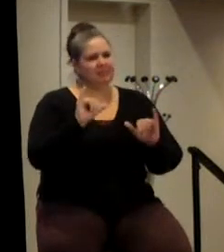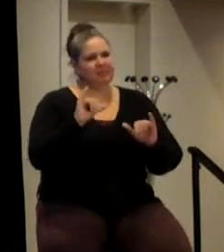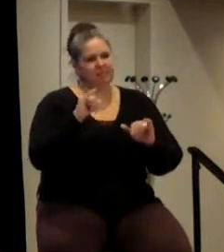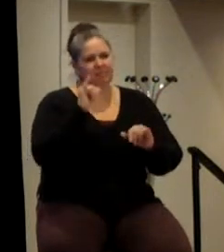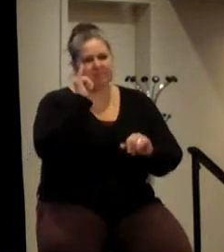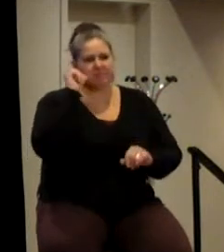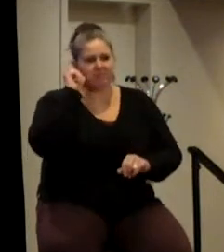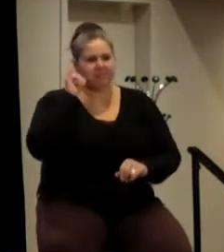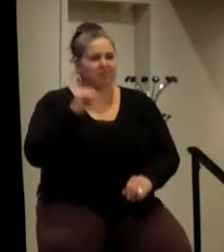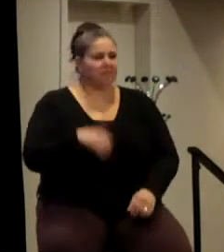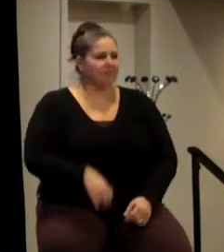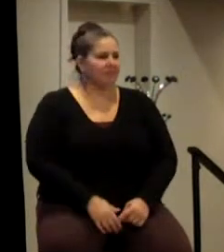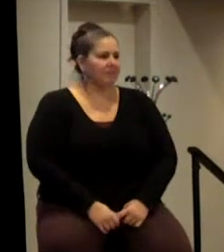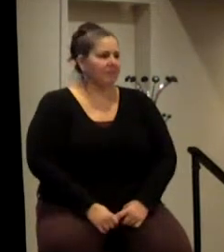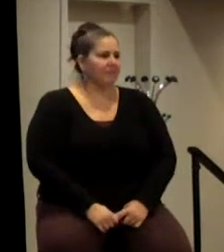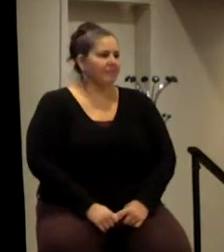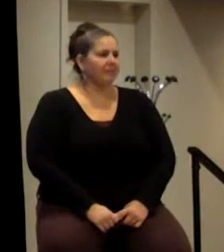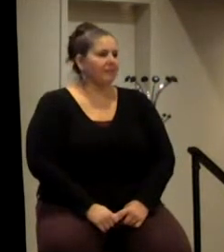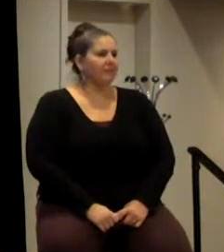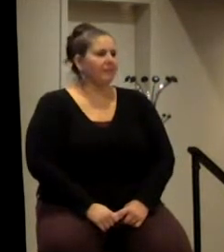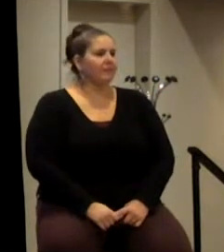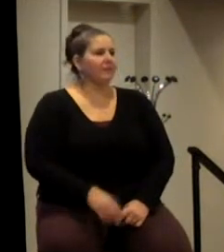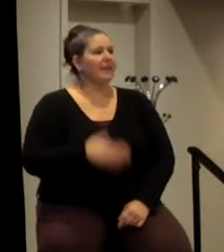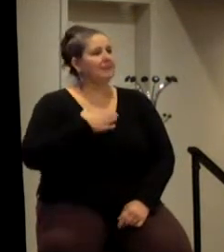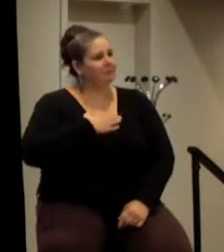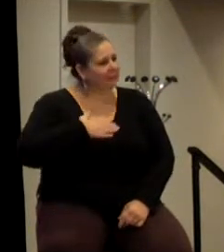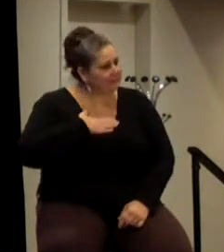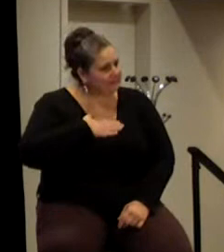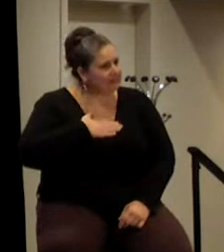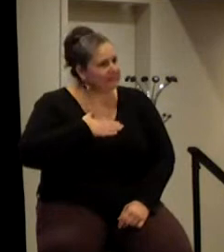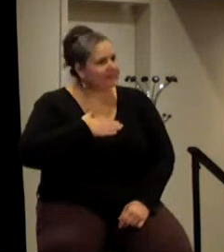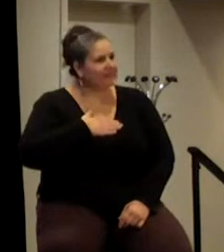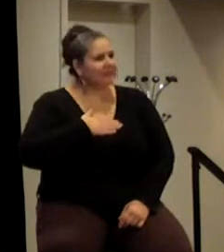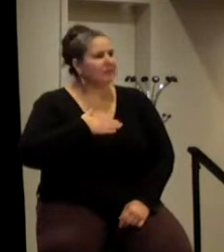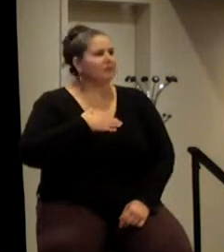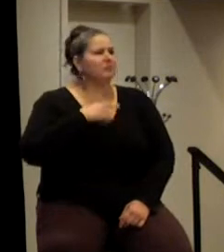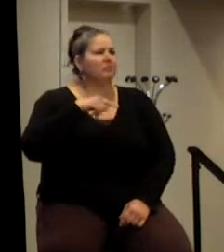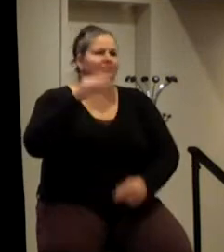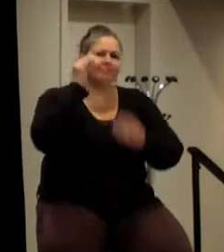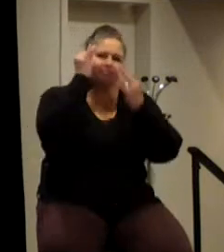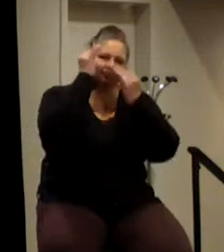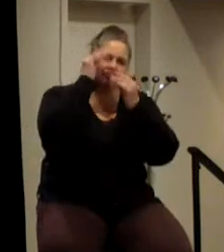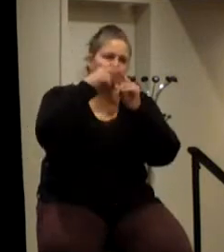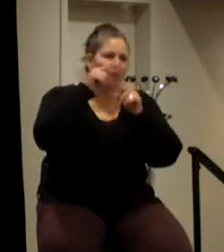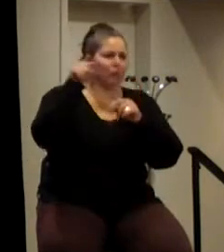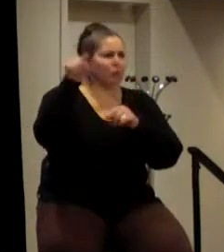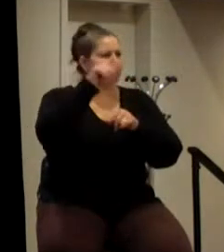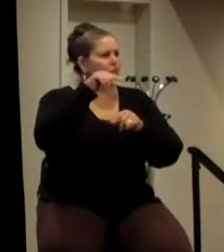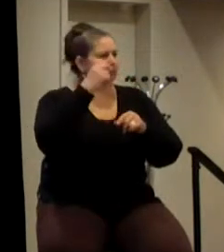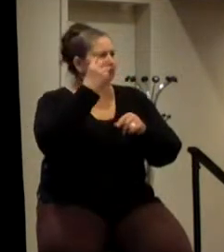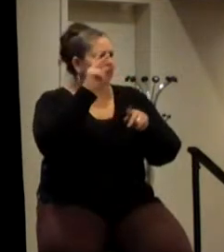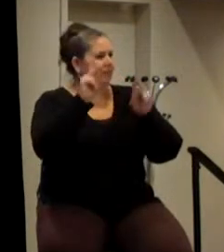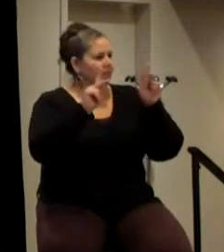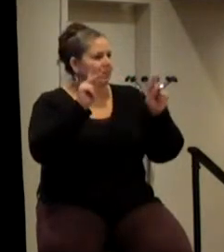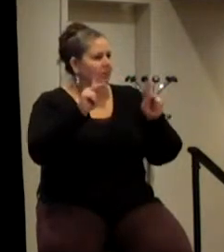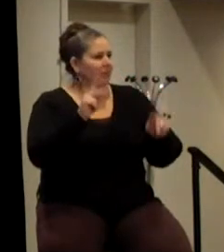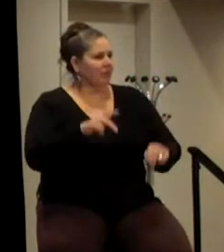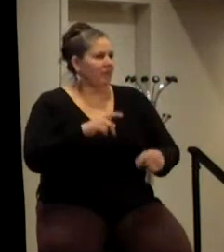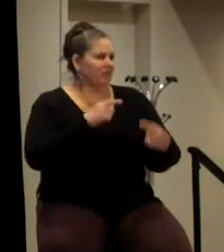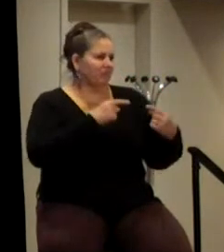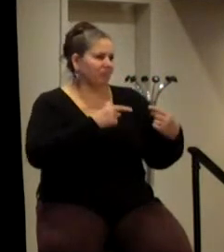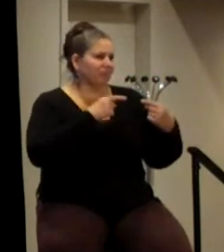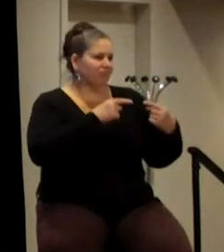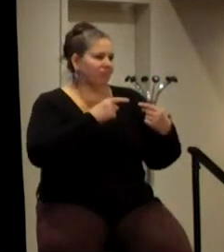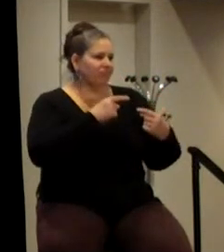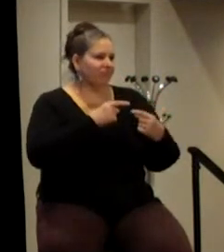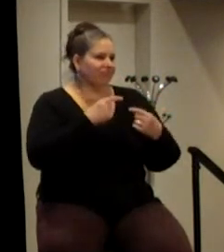So certainly please keep these 12 people in your thoughts and prayers as they're having a very difficult time. We need them to get well.